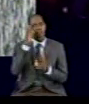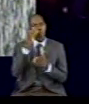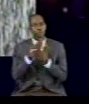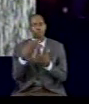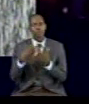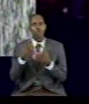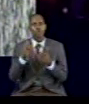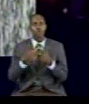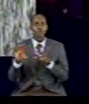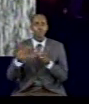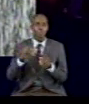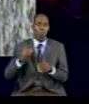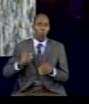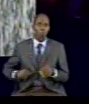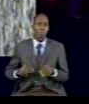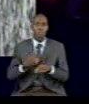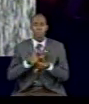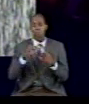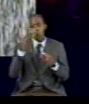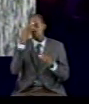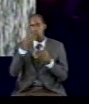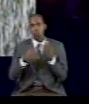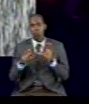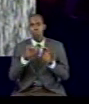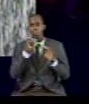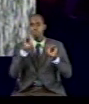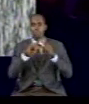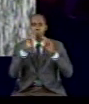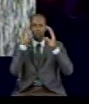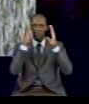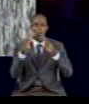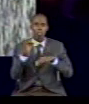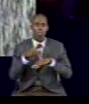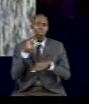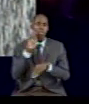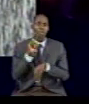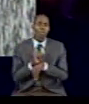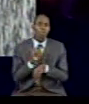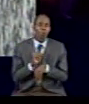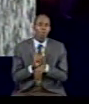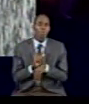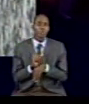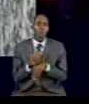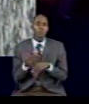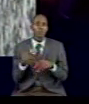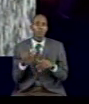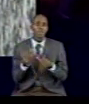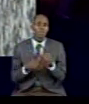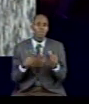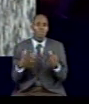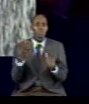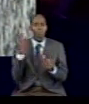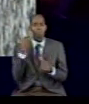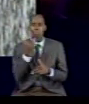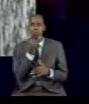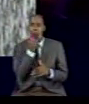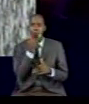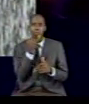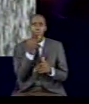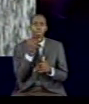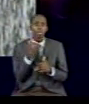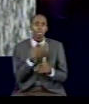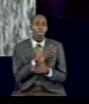what I was doing anymore. I couldn't concentrate on my work. I was doing absolutely, everything was wrong. So then